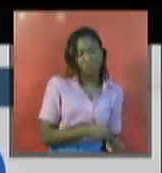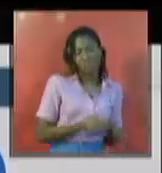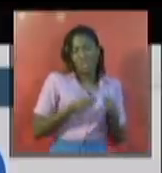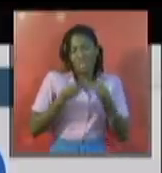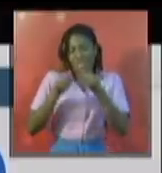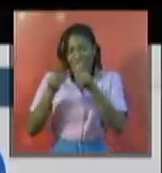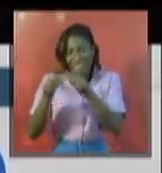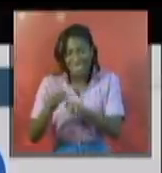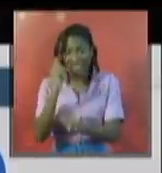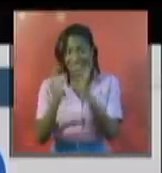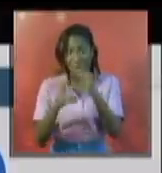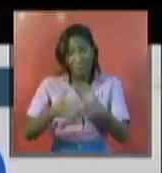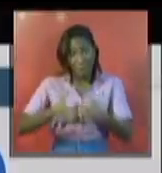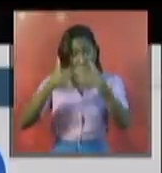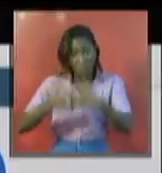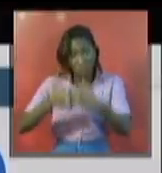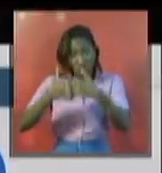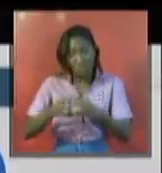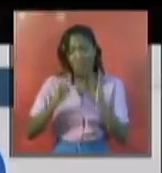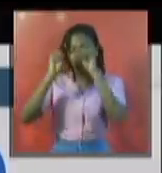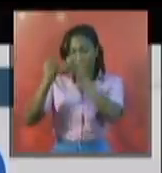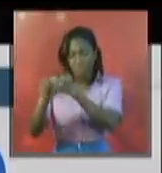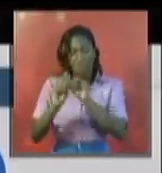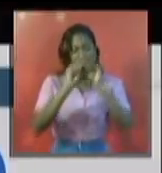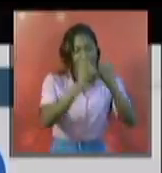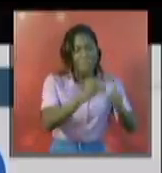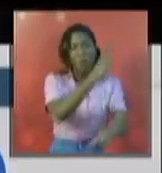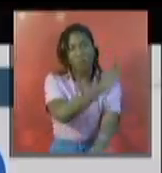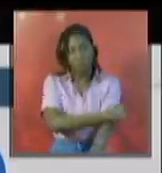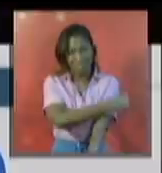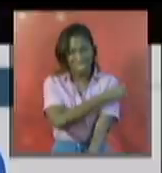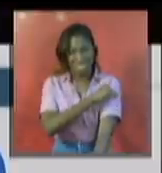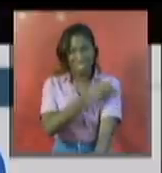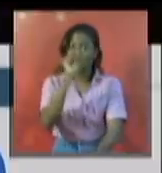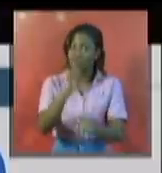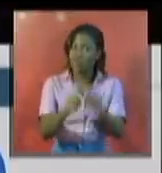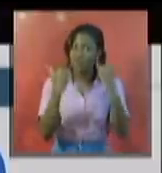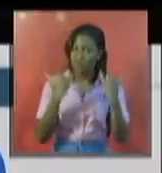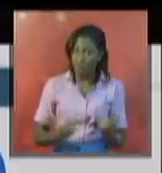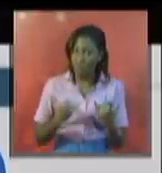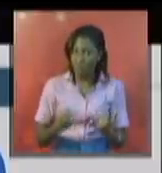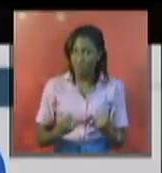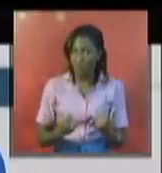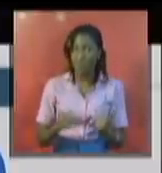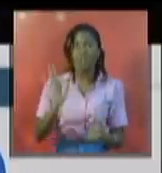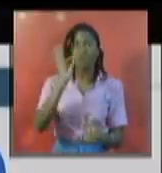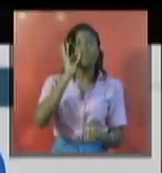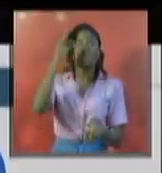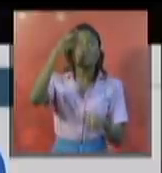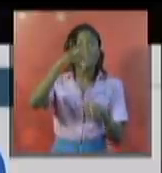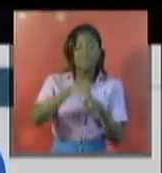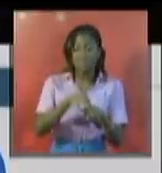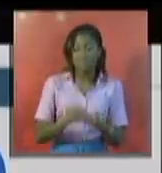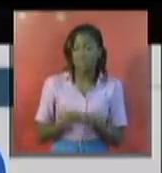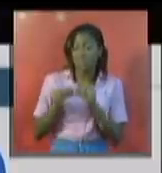that logistical time in transporting the sample. So the testing will now be done in-house as soon as all these